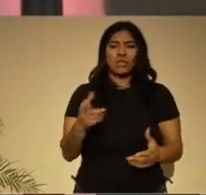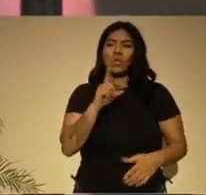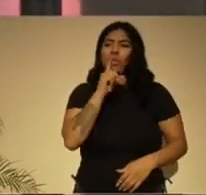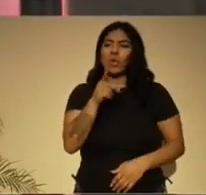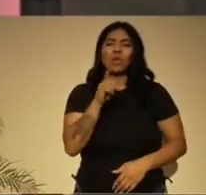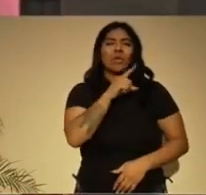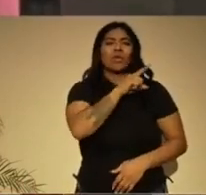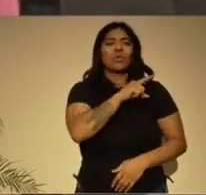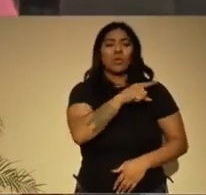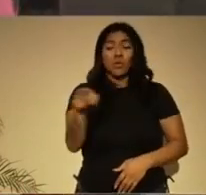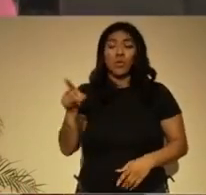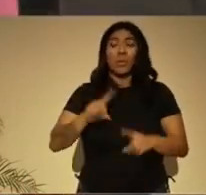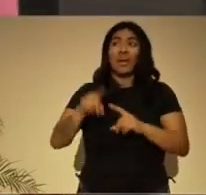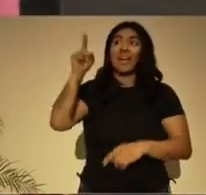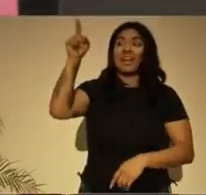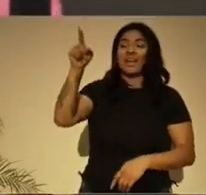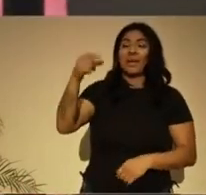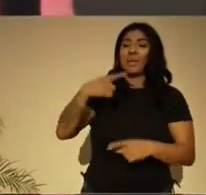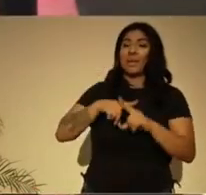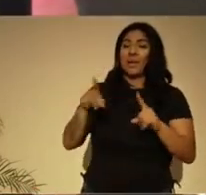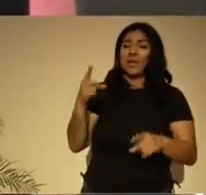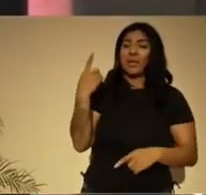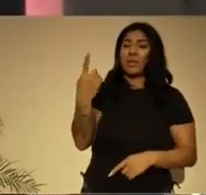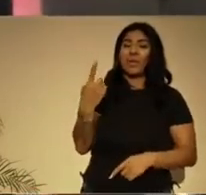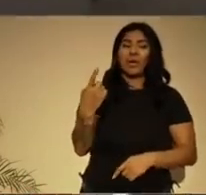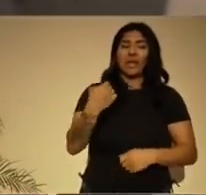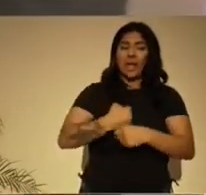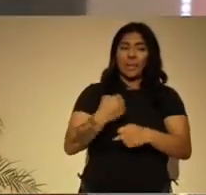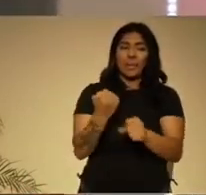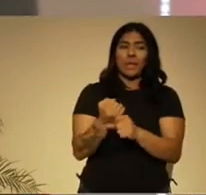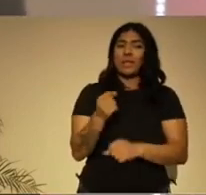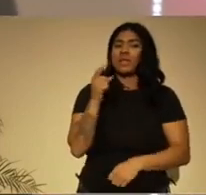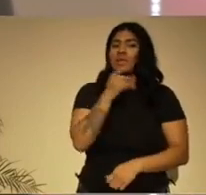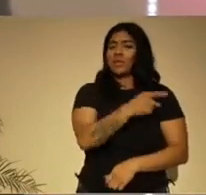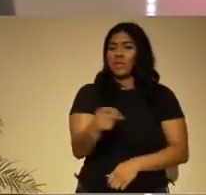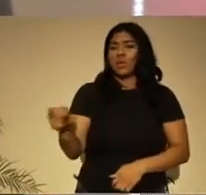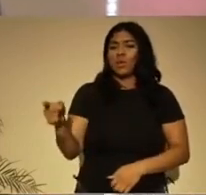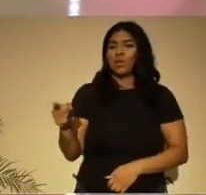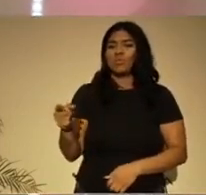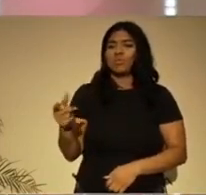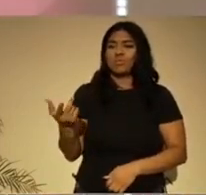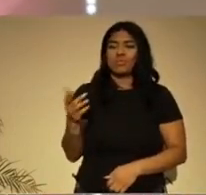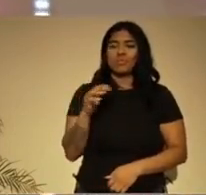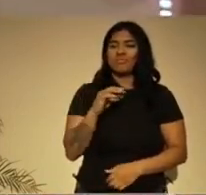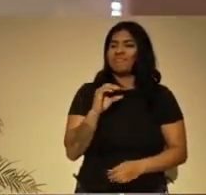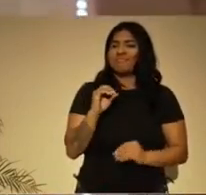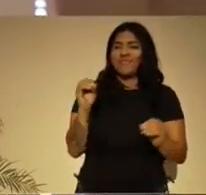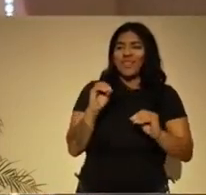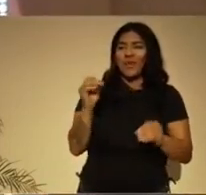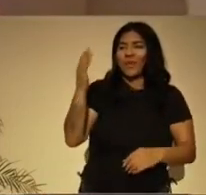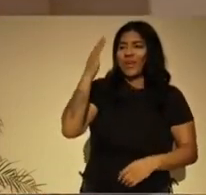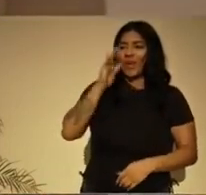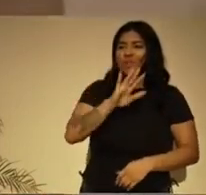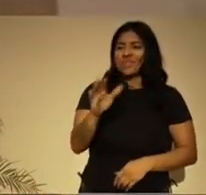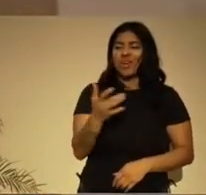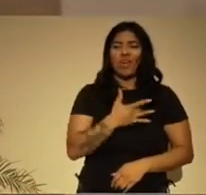but him, but the one that created you. Nobody knows the intentions of your heart. Nobody